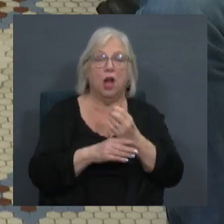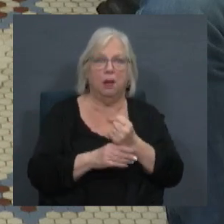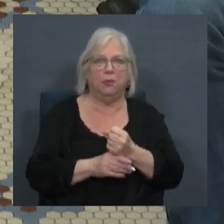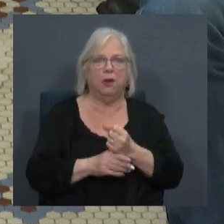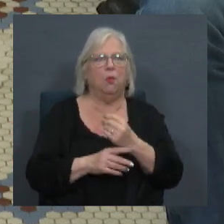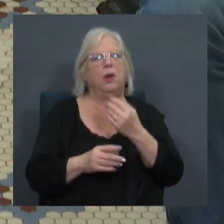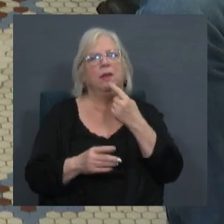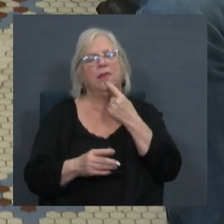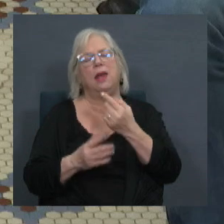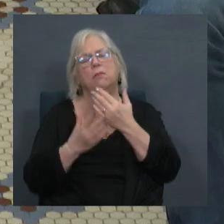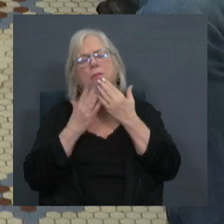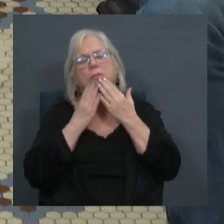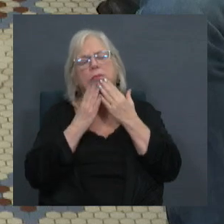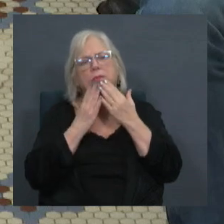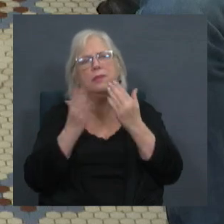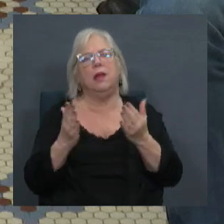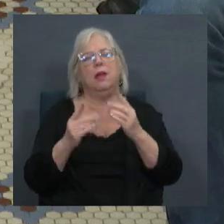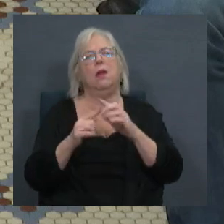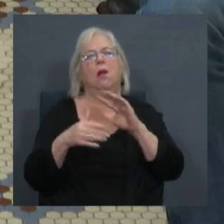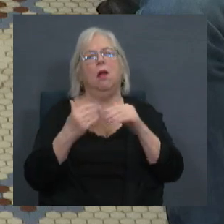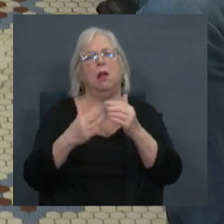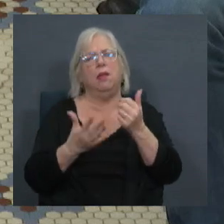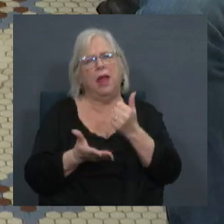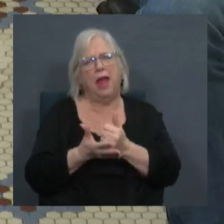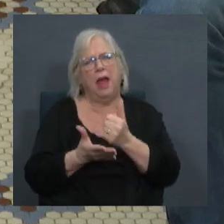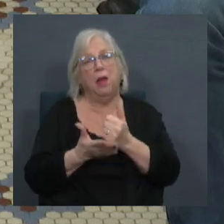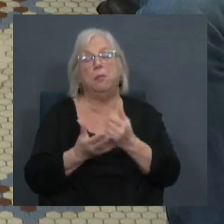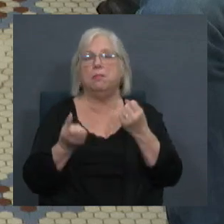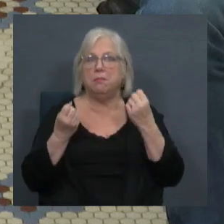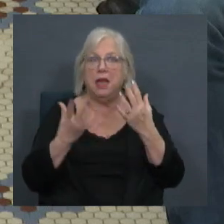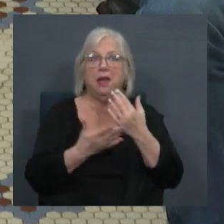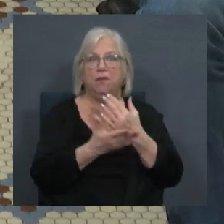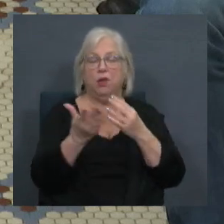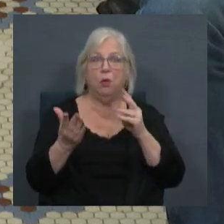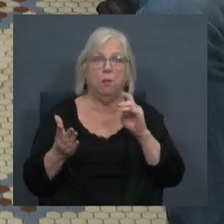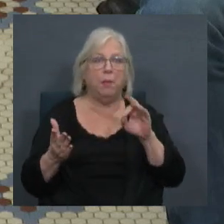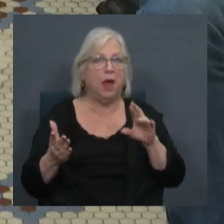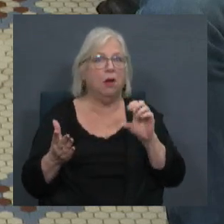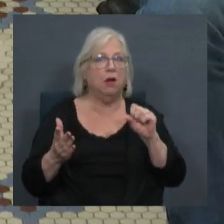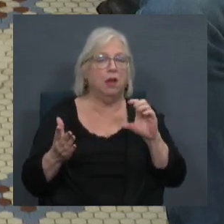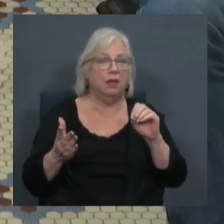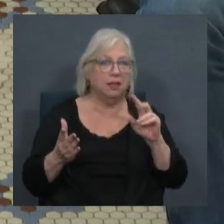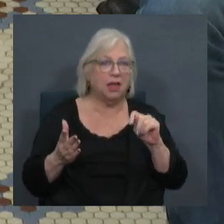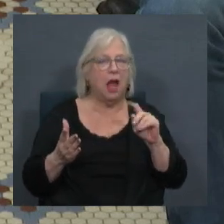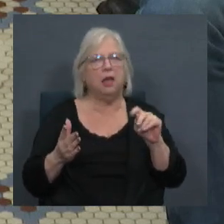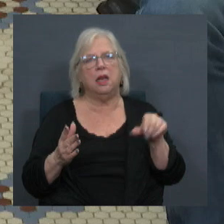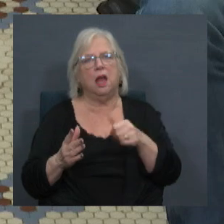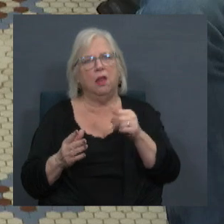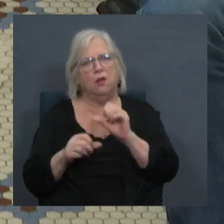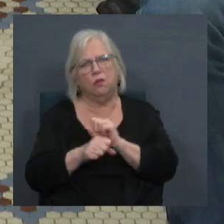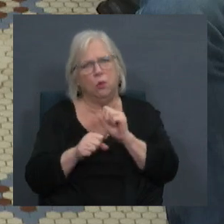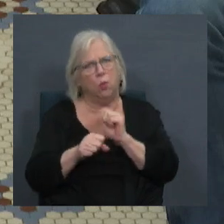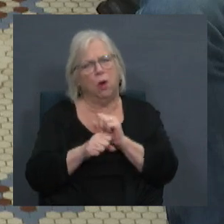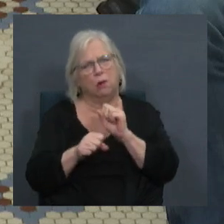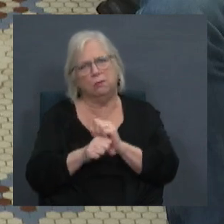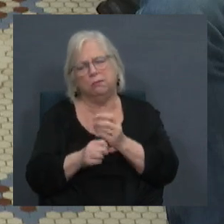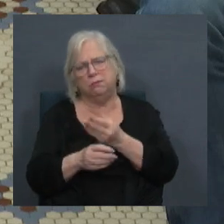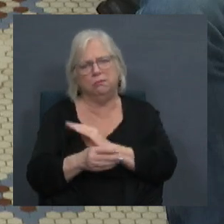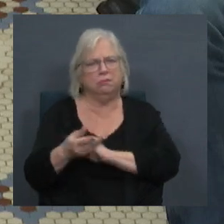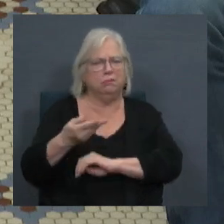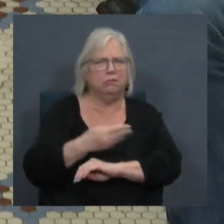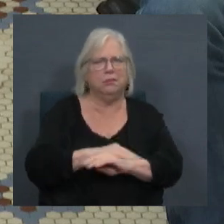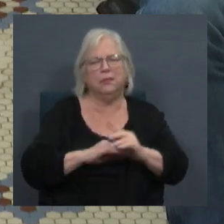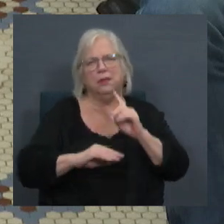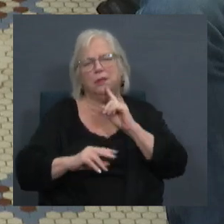deep word of gratitude to all that helped. There were many of you, certainly Mayor Scott and others who worked around the clock to make sure that